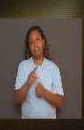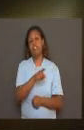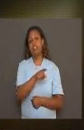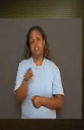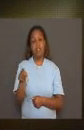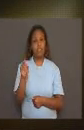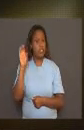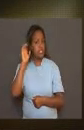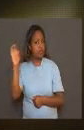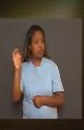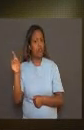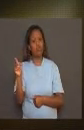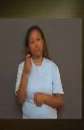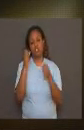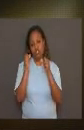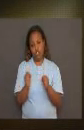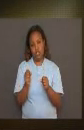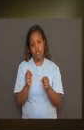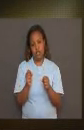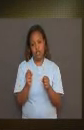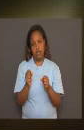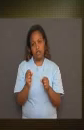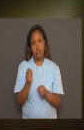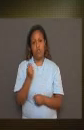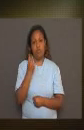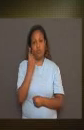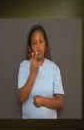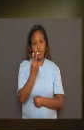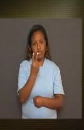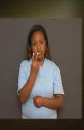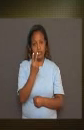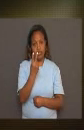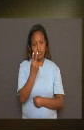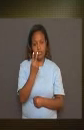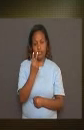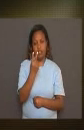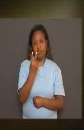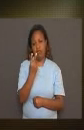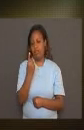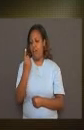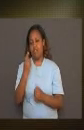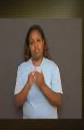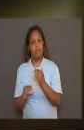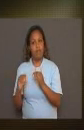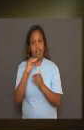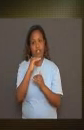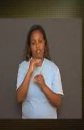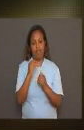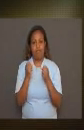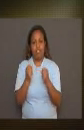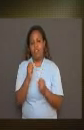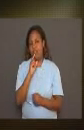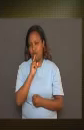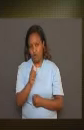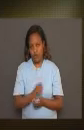have heard the saying that two are stronger than one. The more